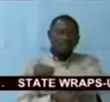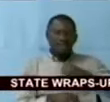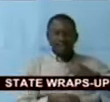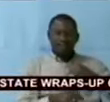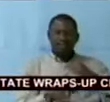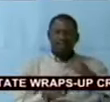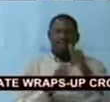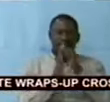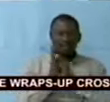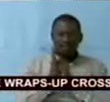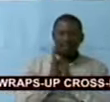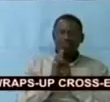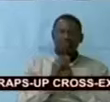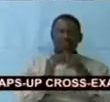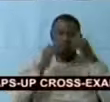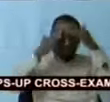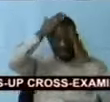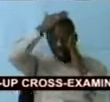33.